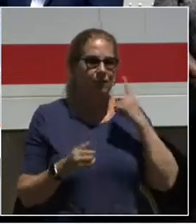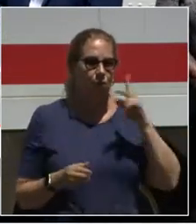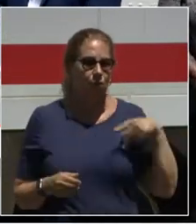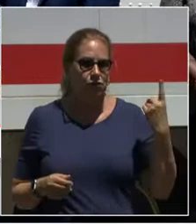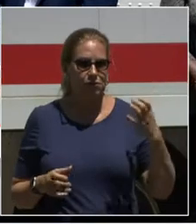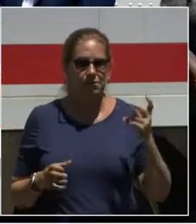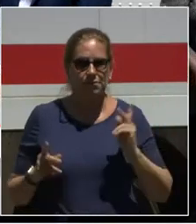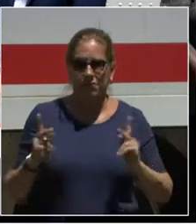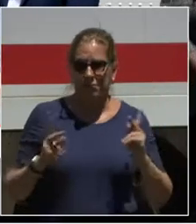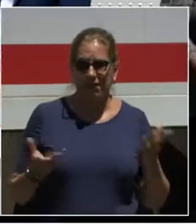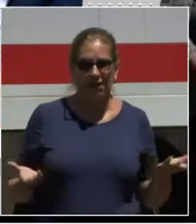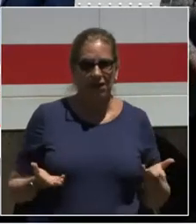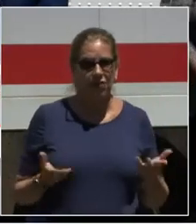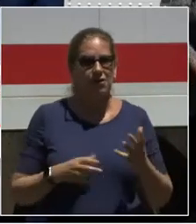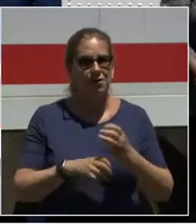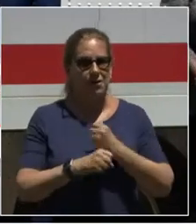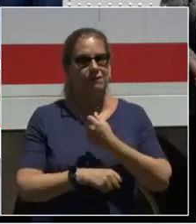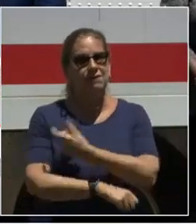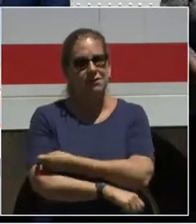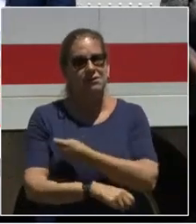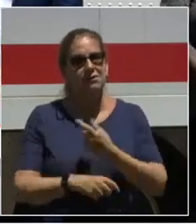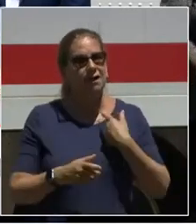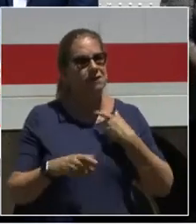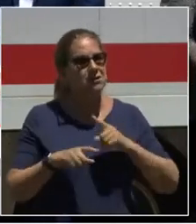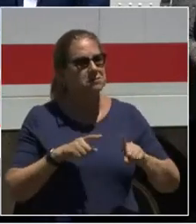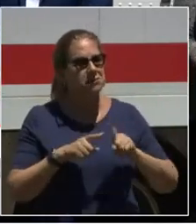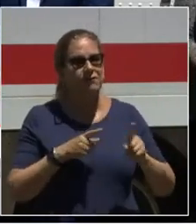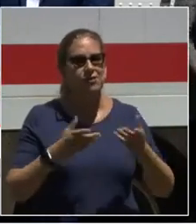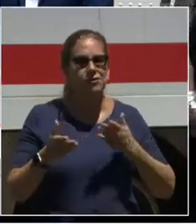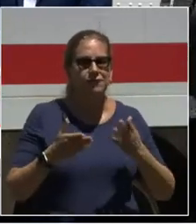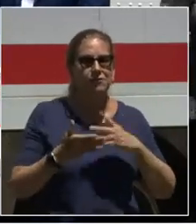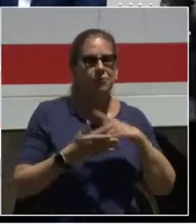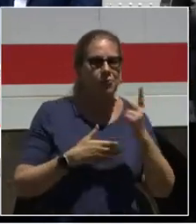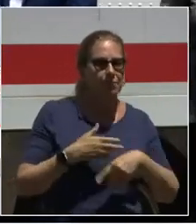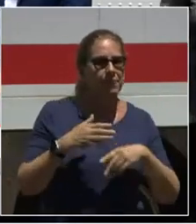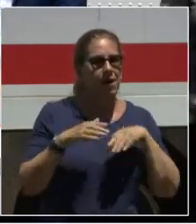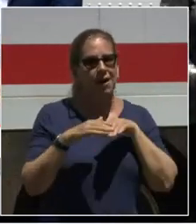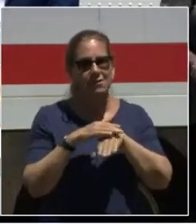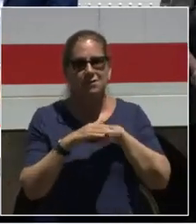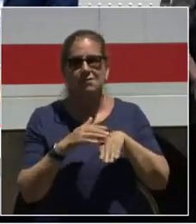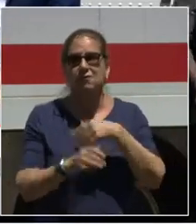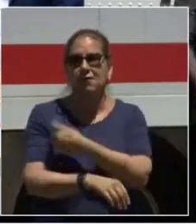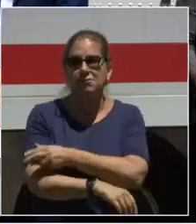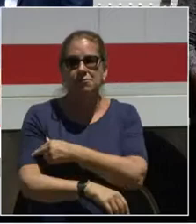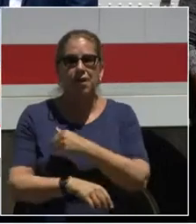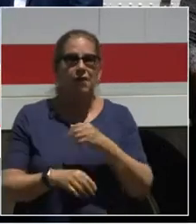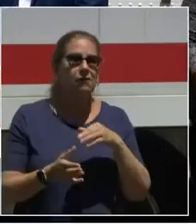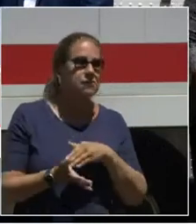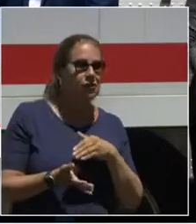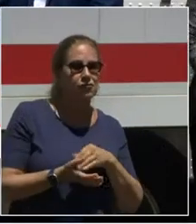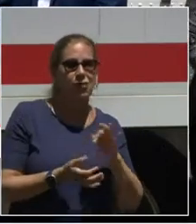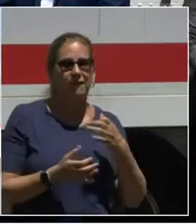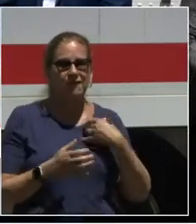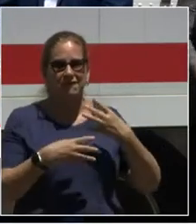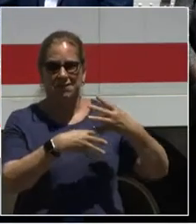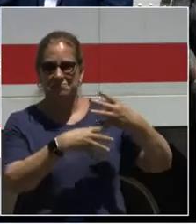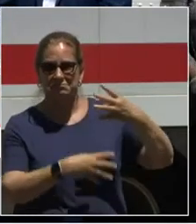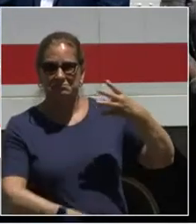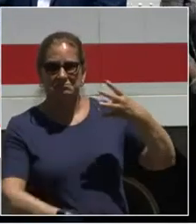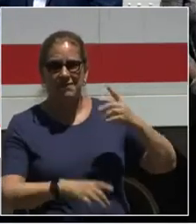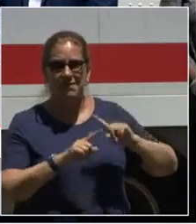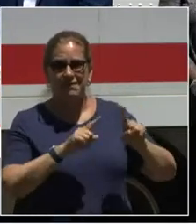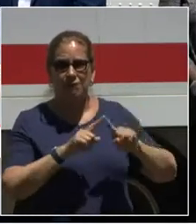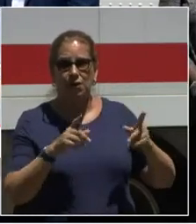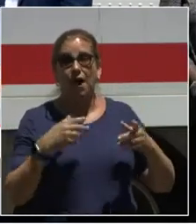providers, like Children's, to provide a variety of additional access points, including walk-in, vaccination-only